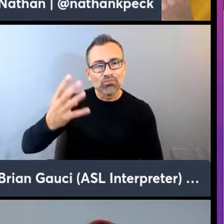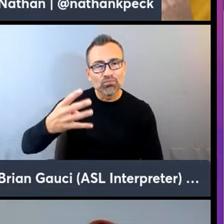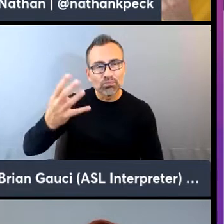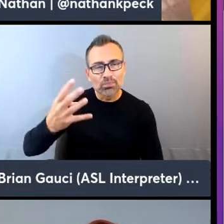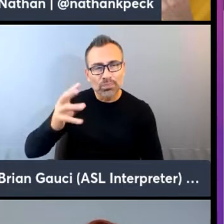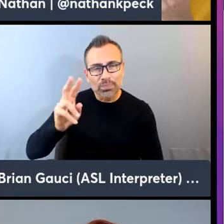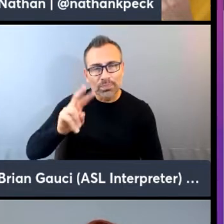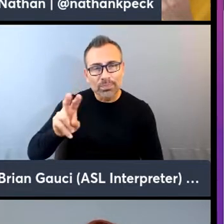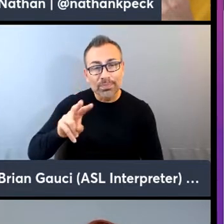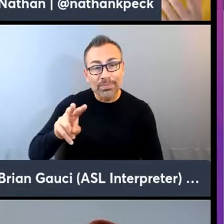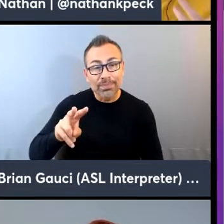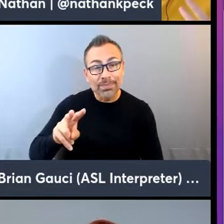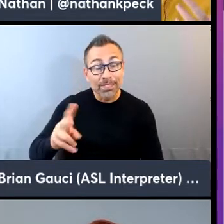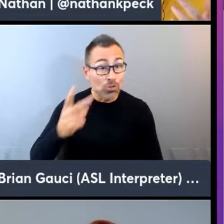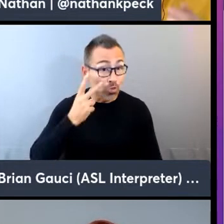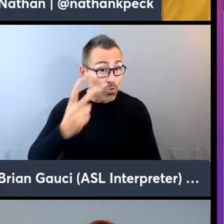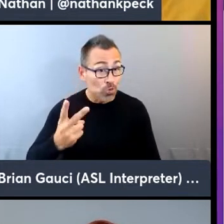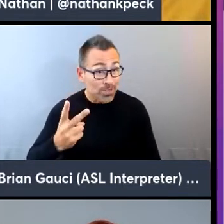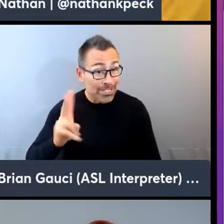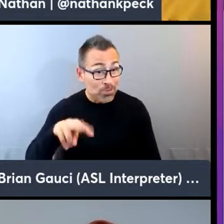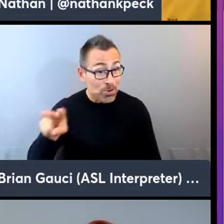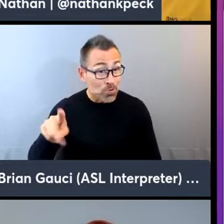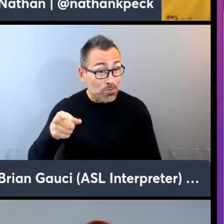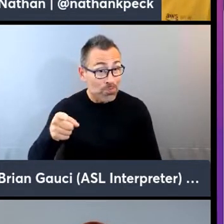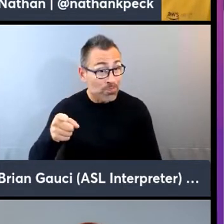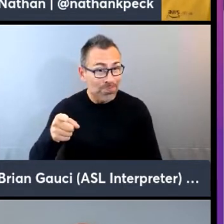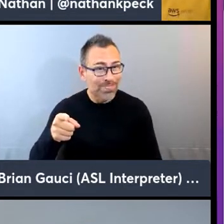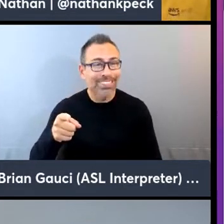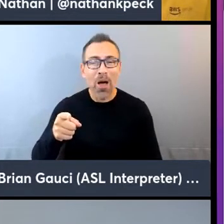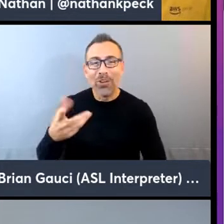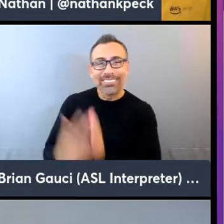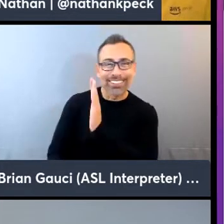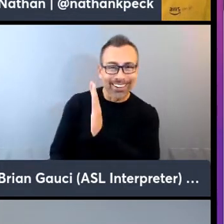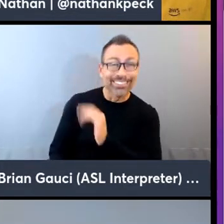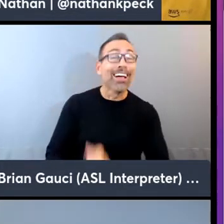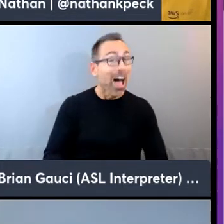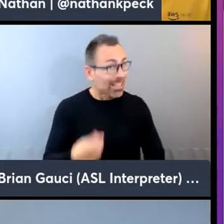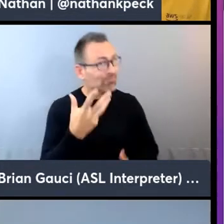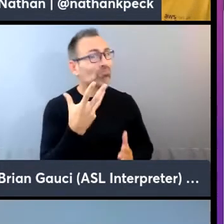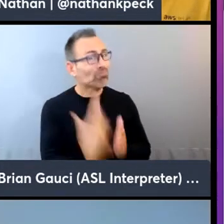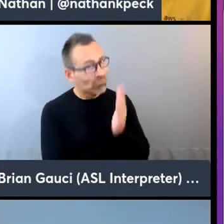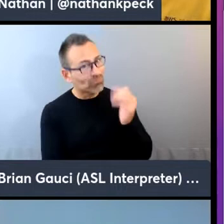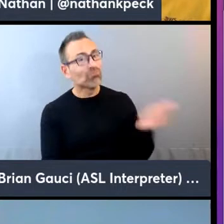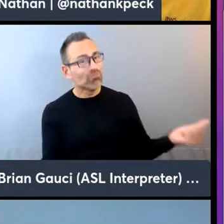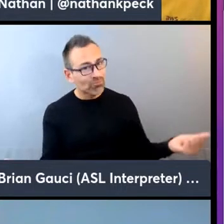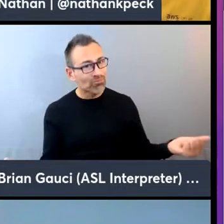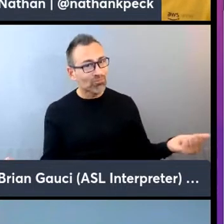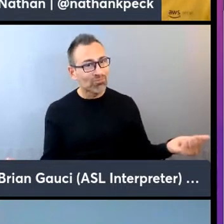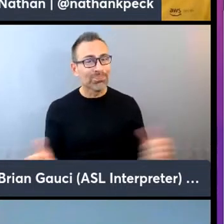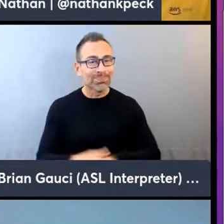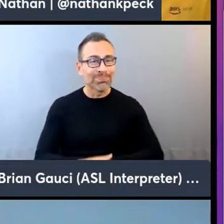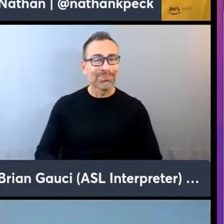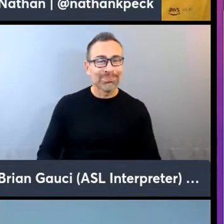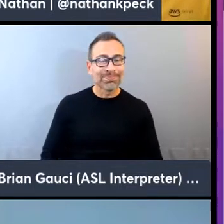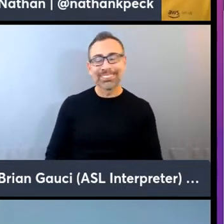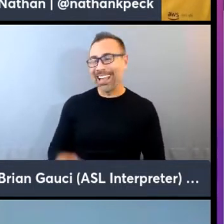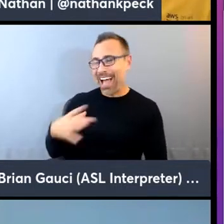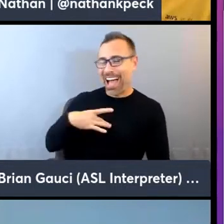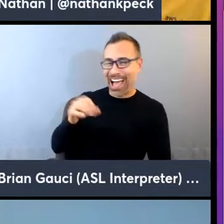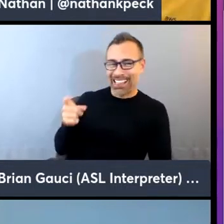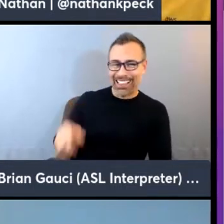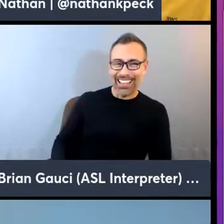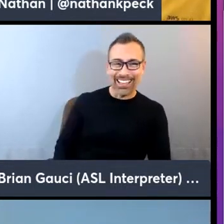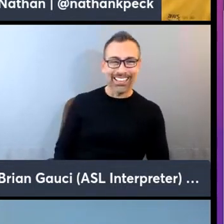scrolling down. And do y'all see 22 anymore? No, it's gone. It's gone. Now, I like that. Like, okay, Sonia,